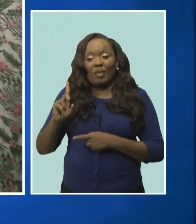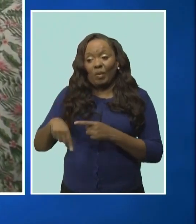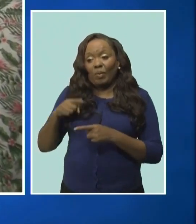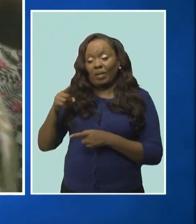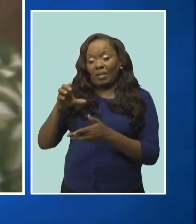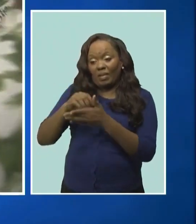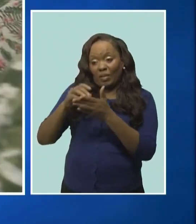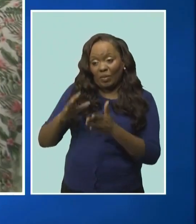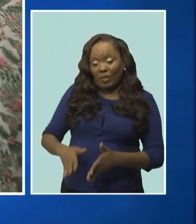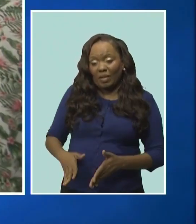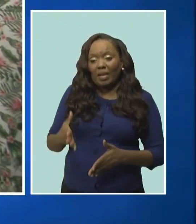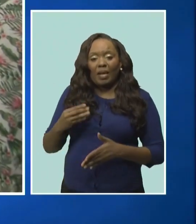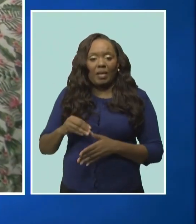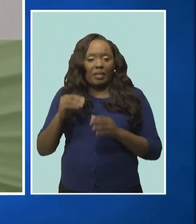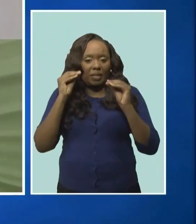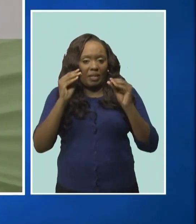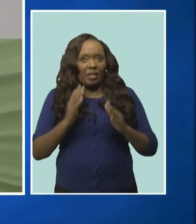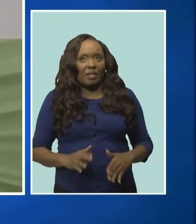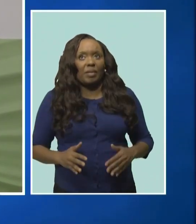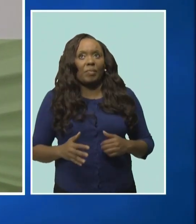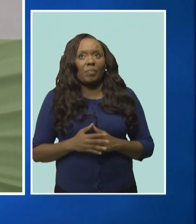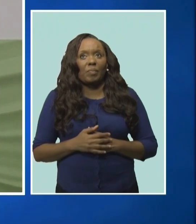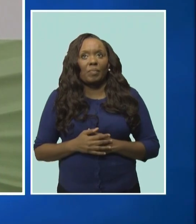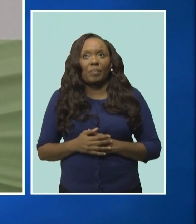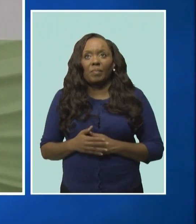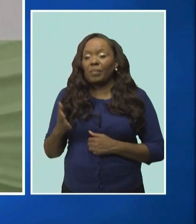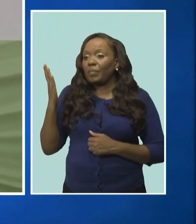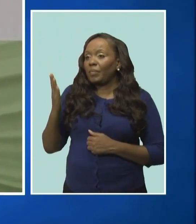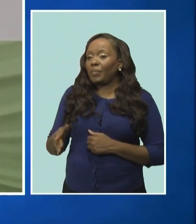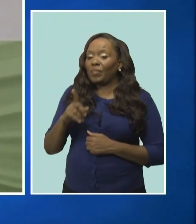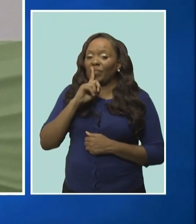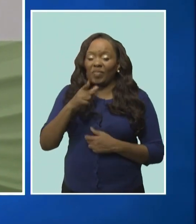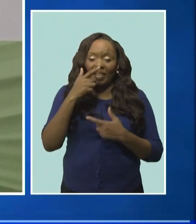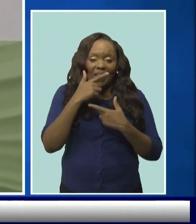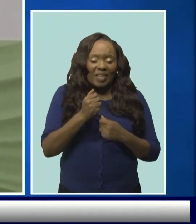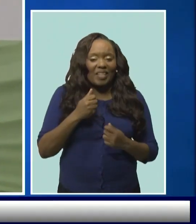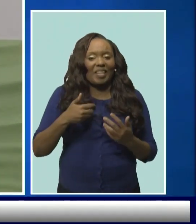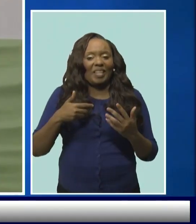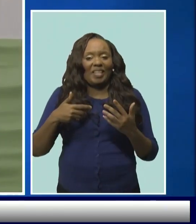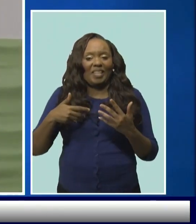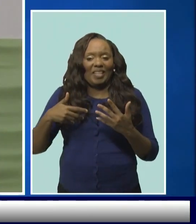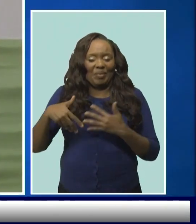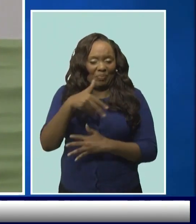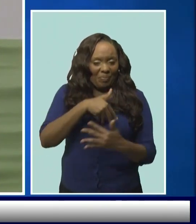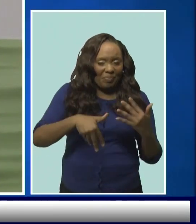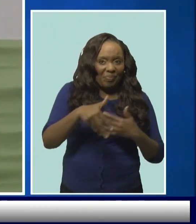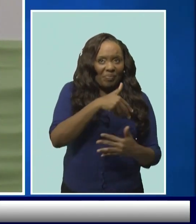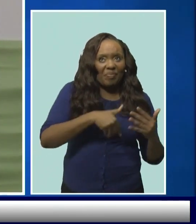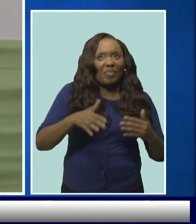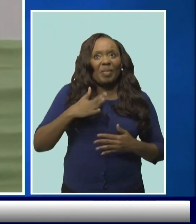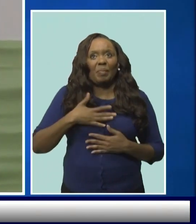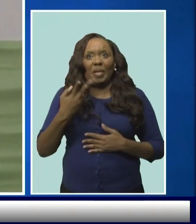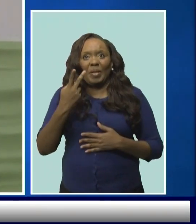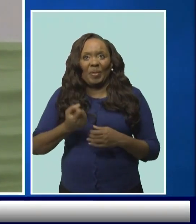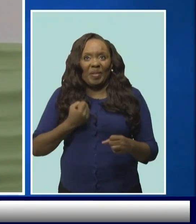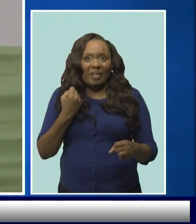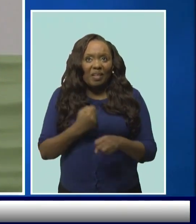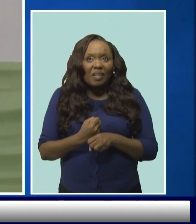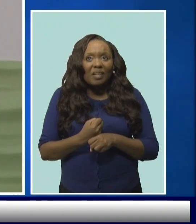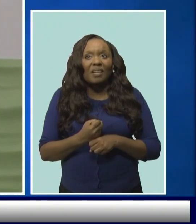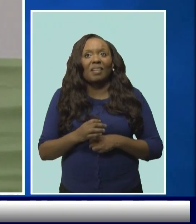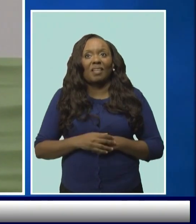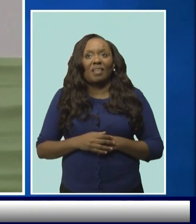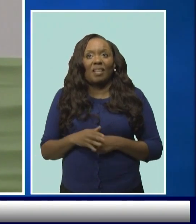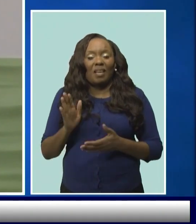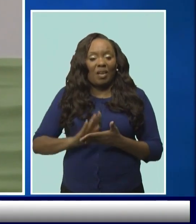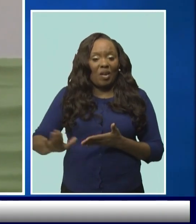a tutor. We had some very, very interesting encounters in my 2 years there at the college, and I